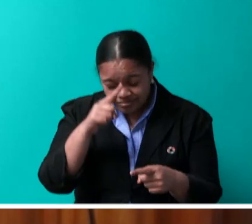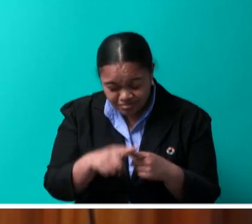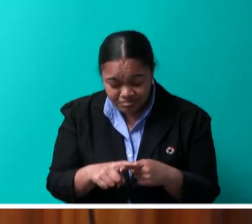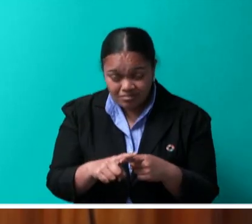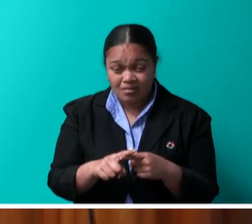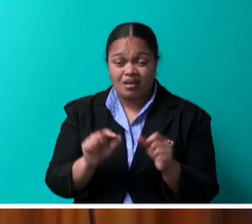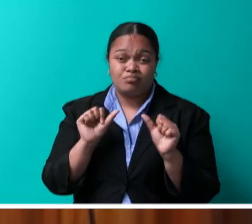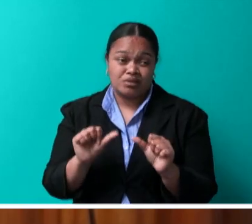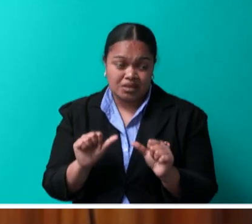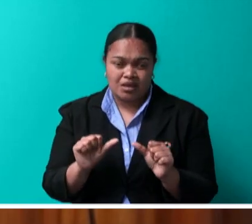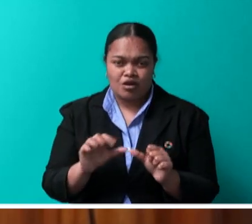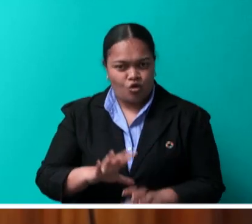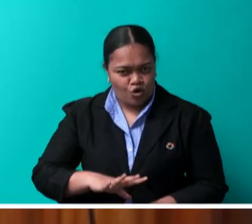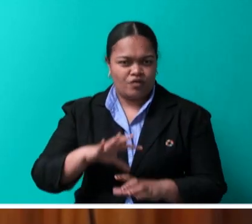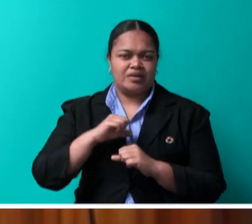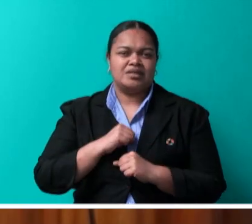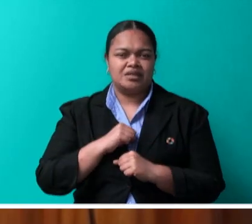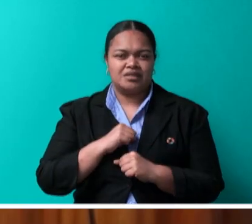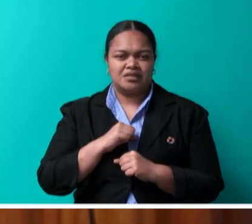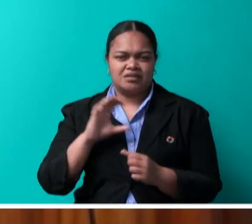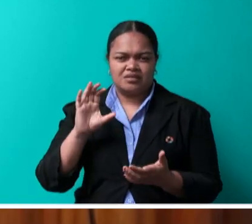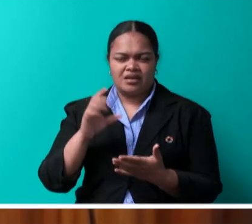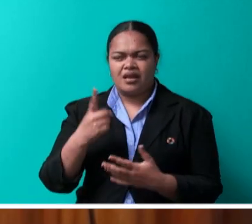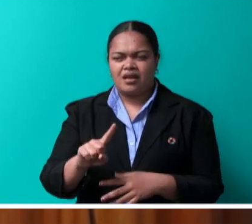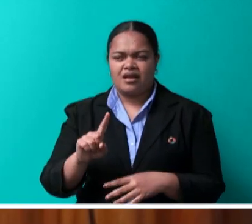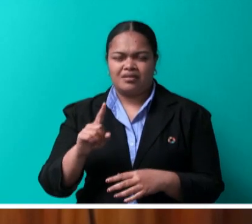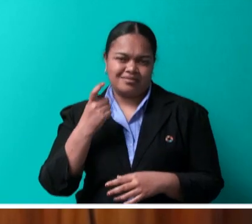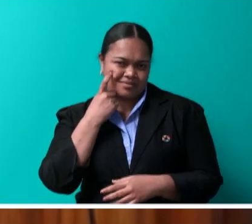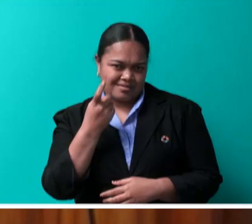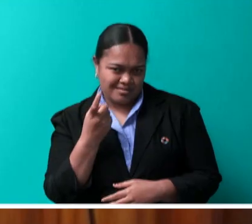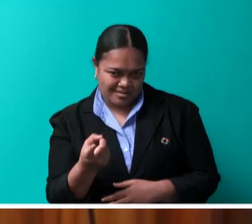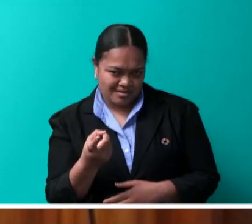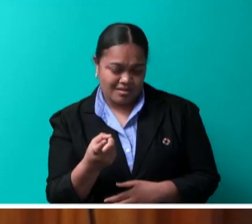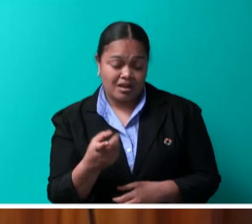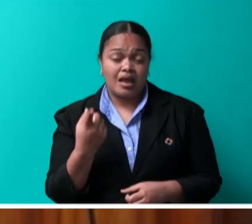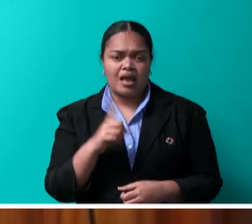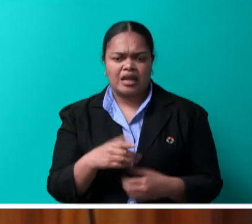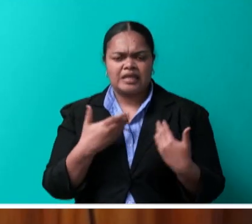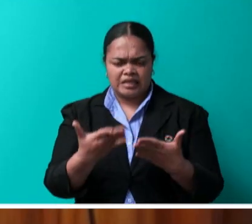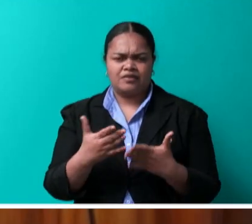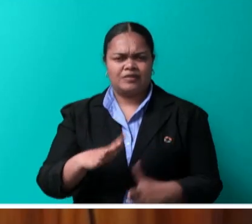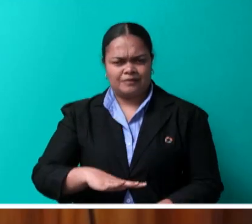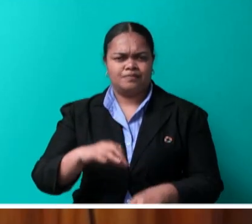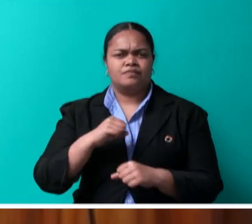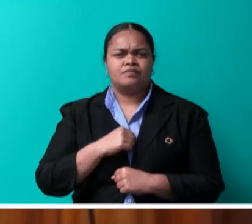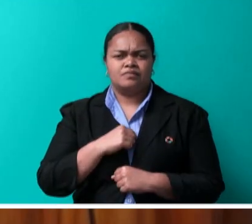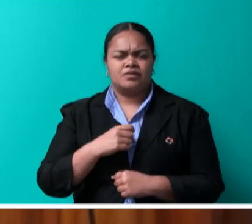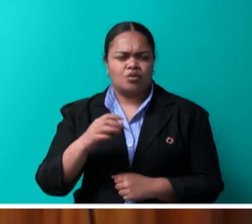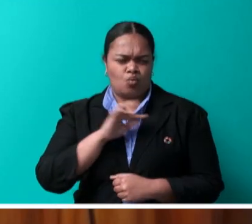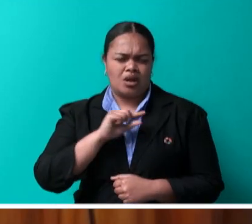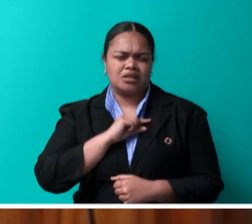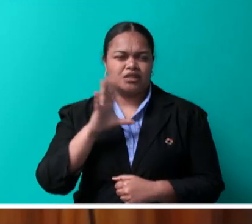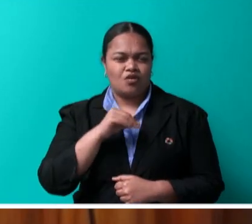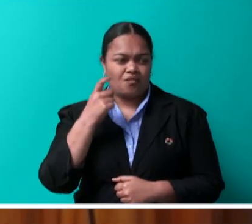prevents, the confidence it gives to families seeking care, and the reassurance it provides that quality health care will be